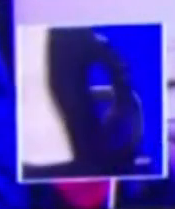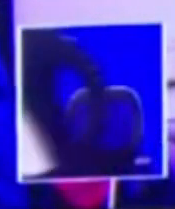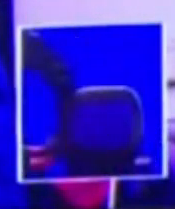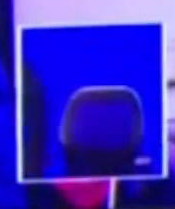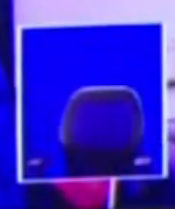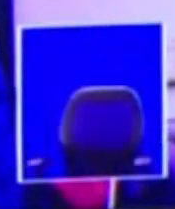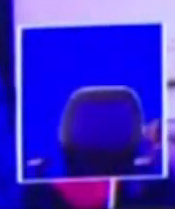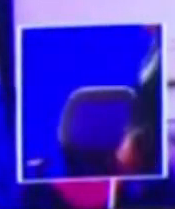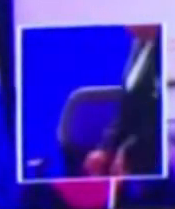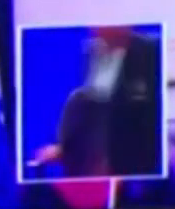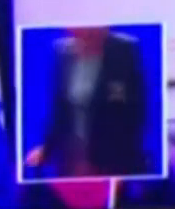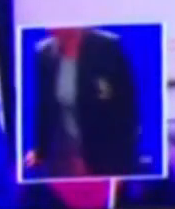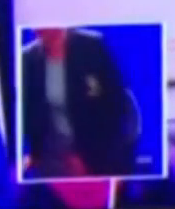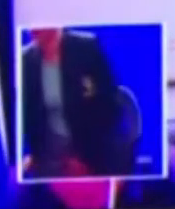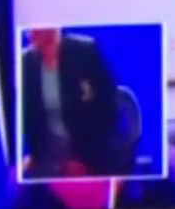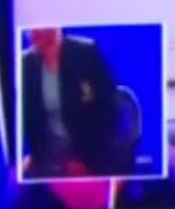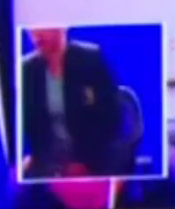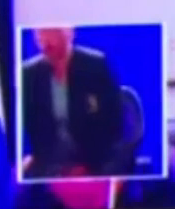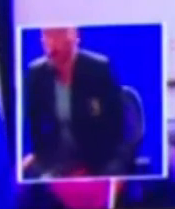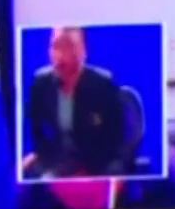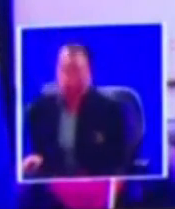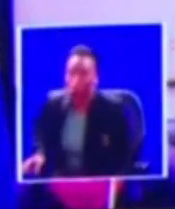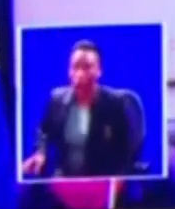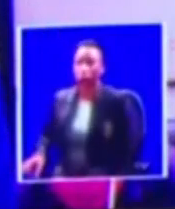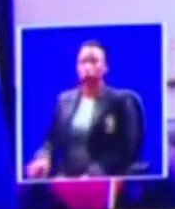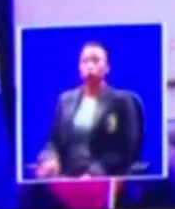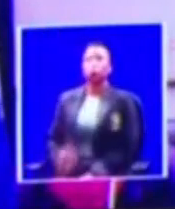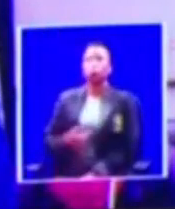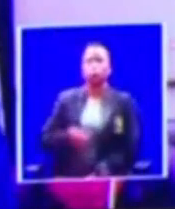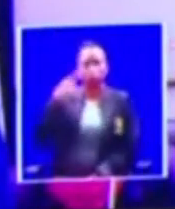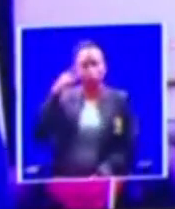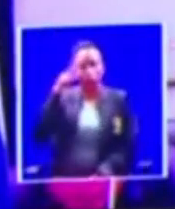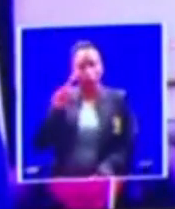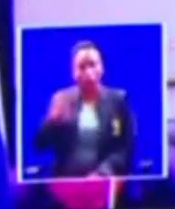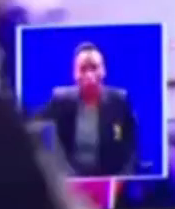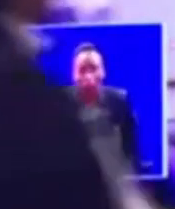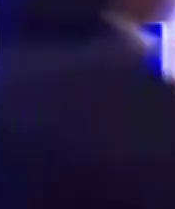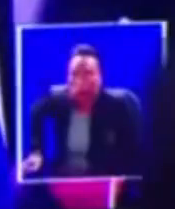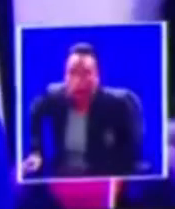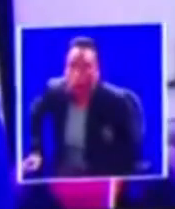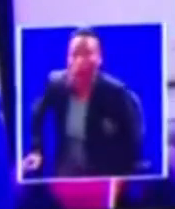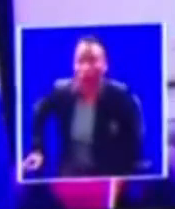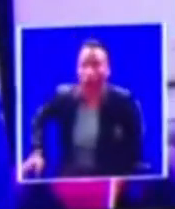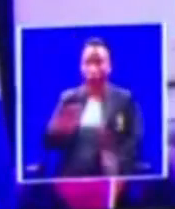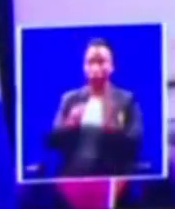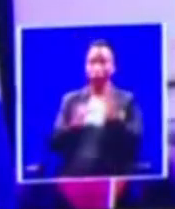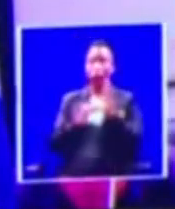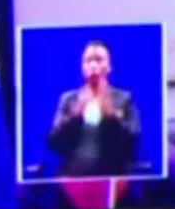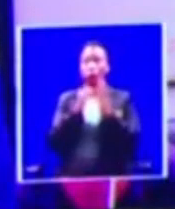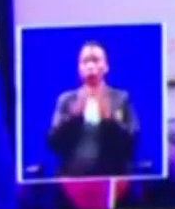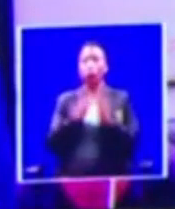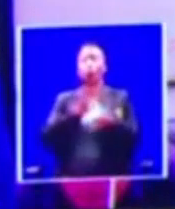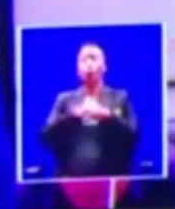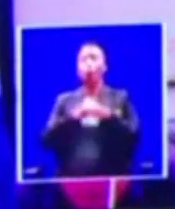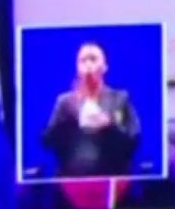vergoeding. And don't you think it is, and it will enhance more trust